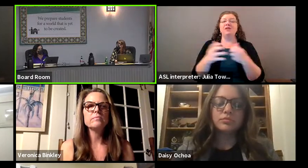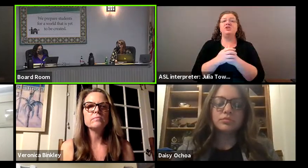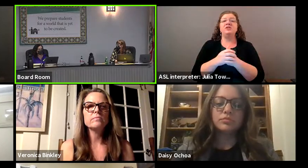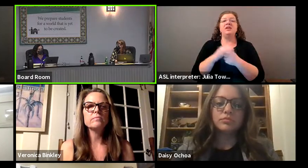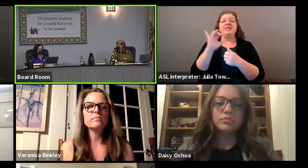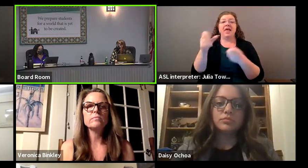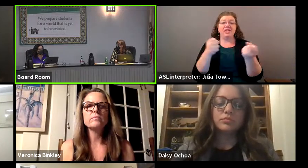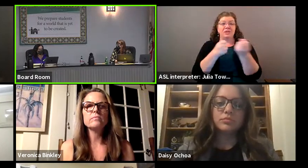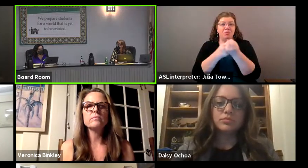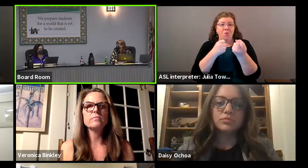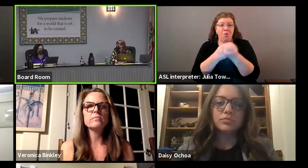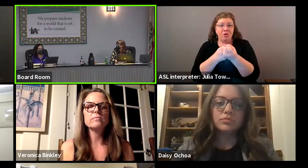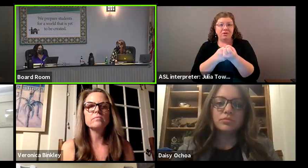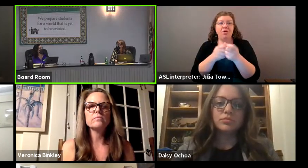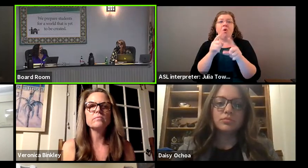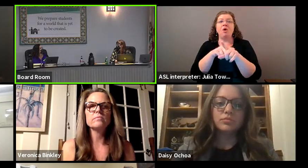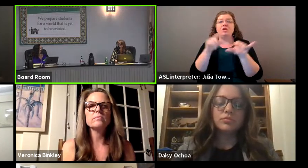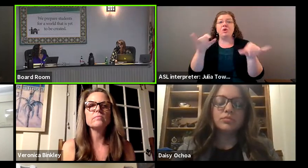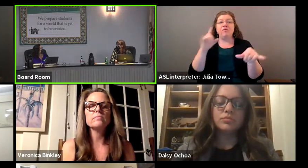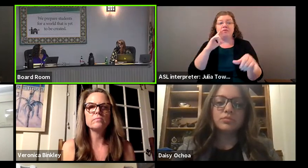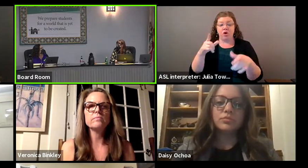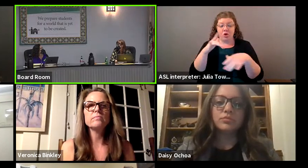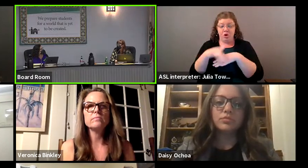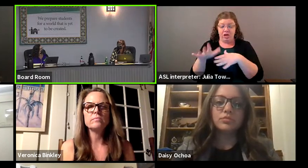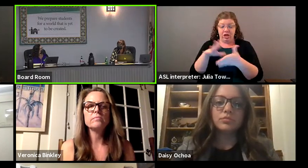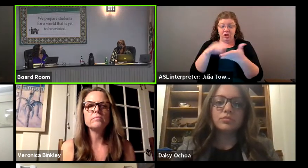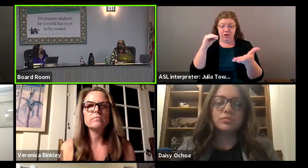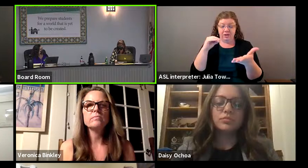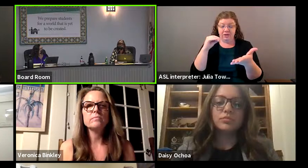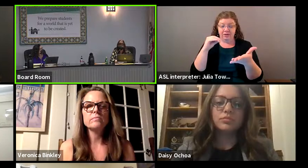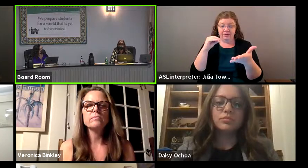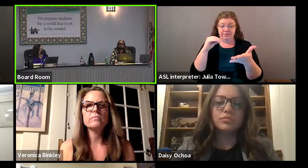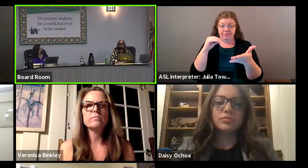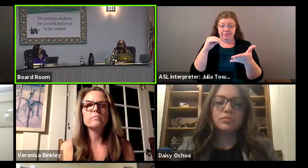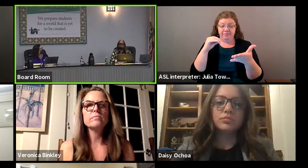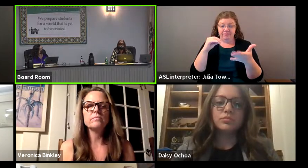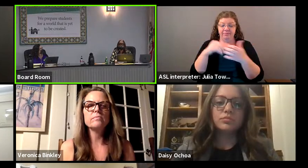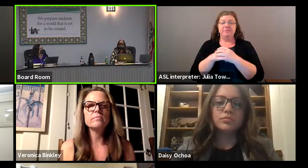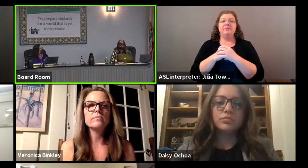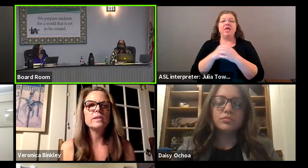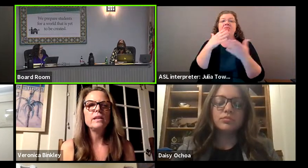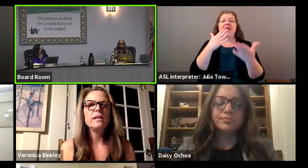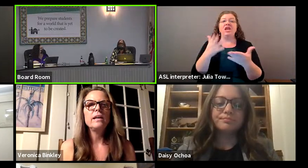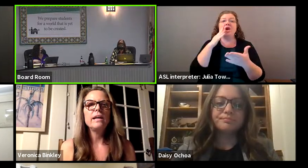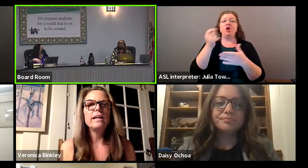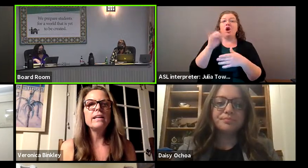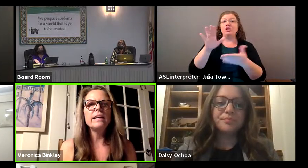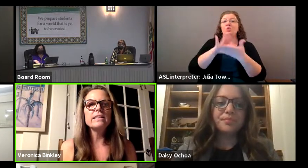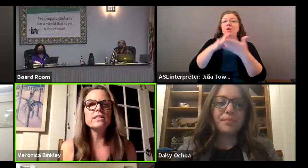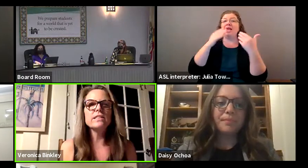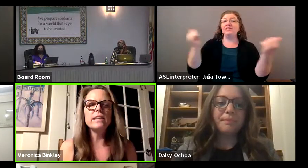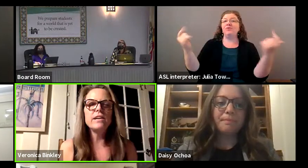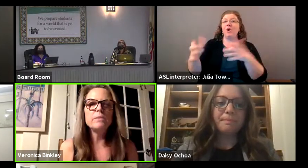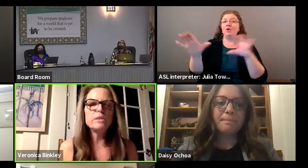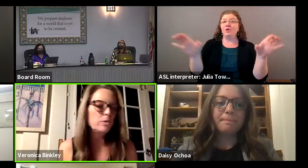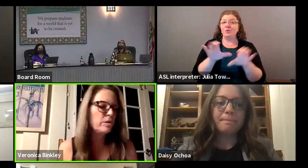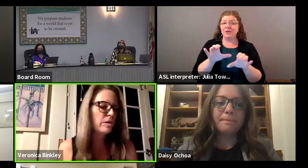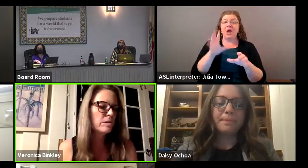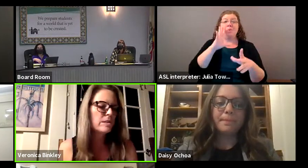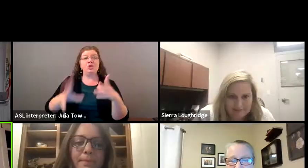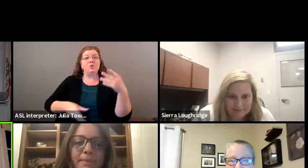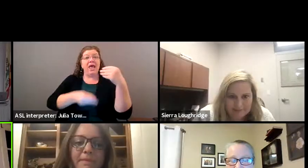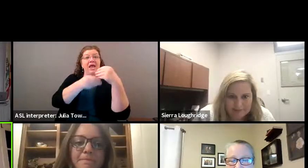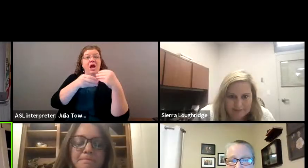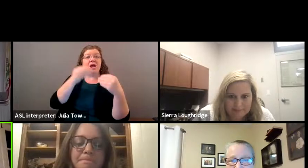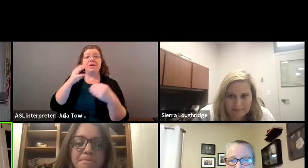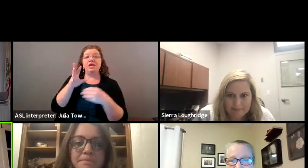supportive of that, and also for the early learning at Harding School. Thanks for all you're doing. I'd like to just add on, Ms.